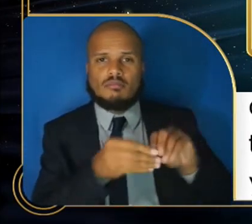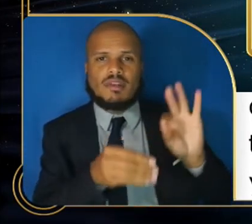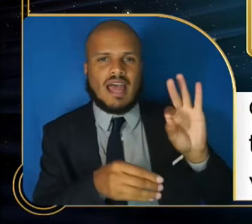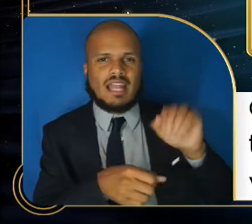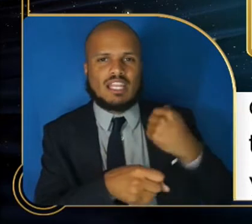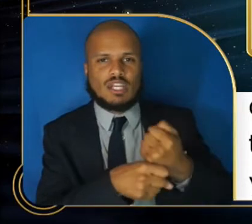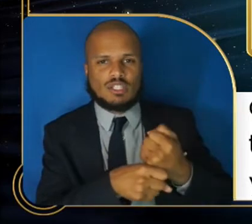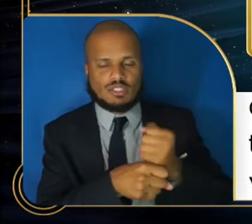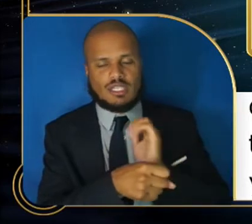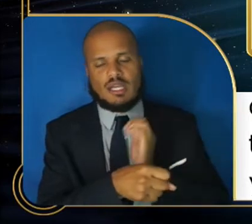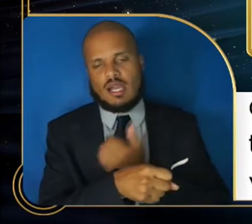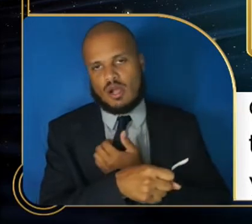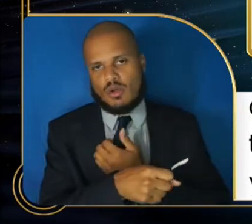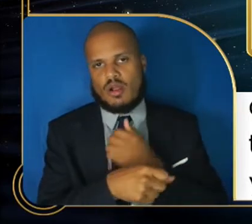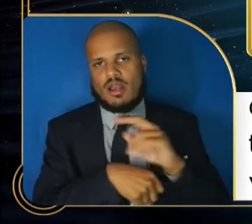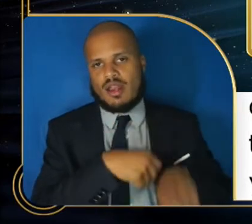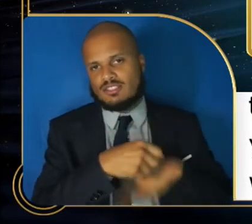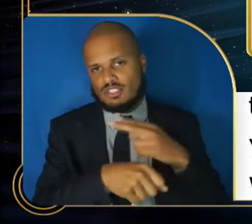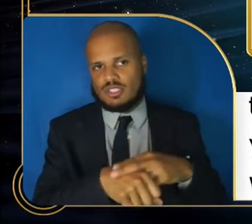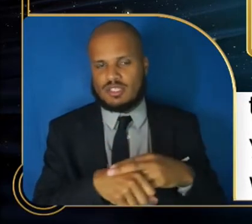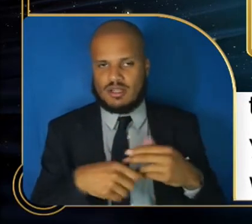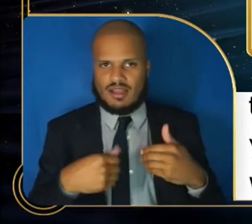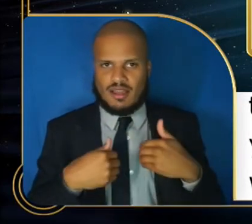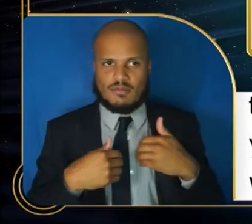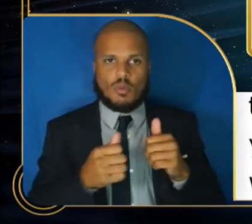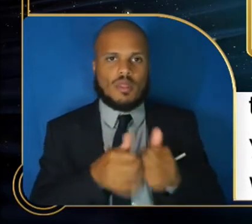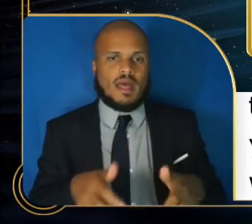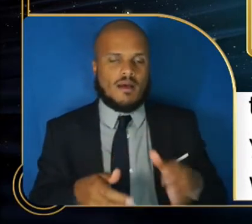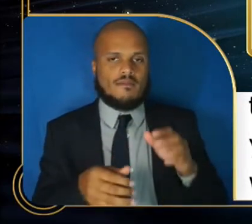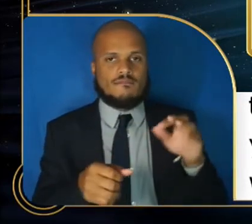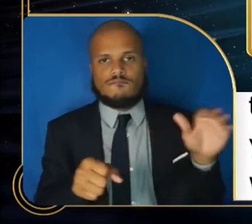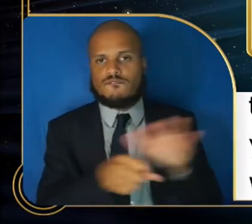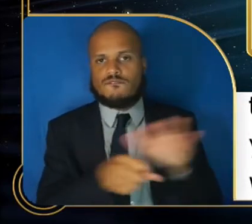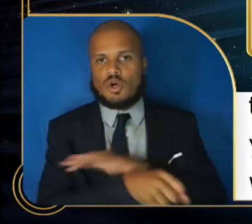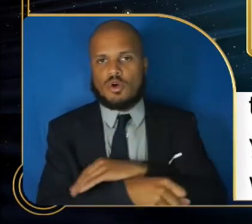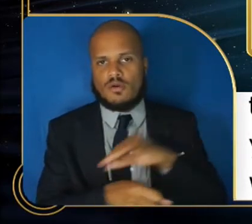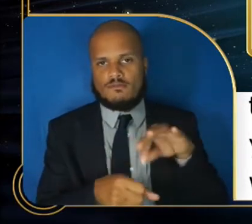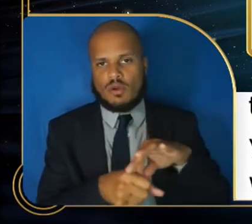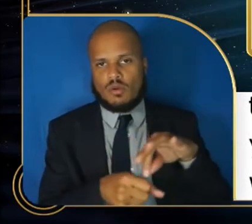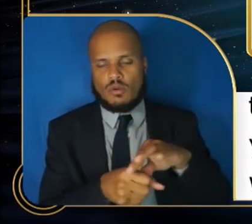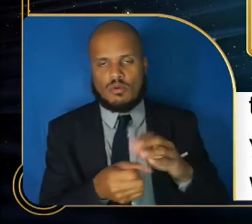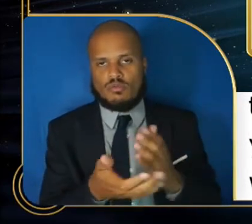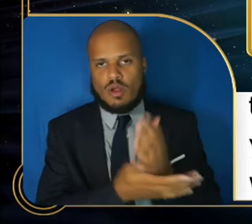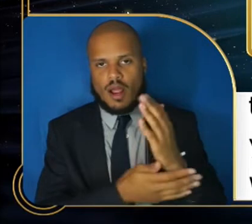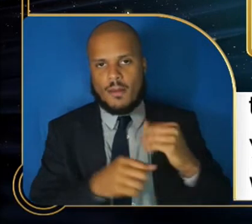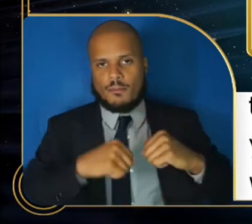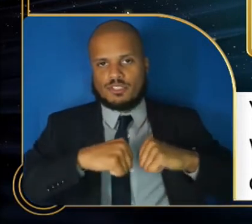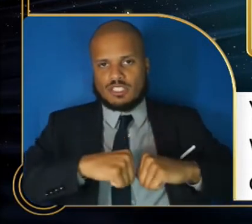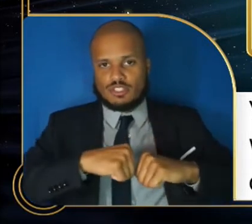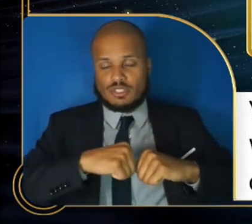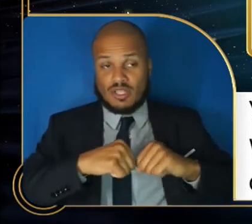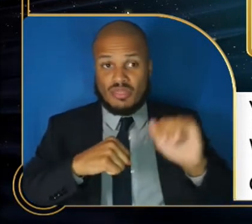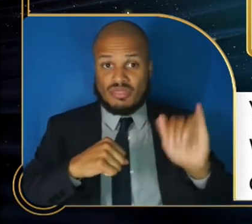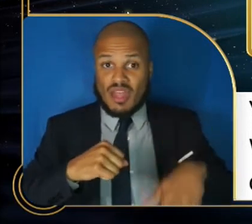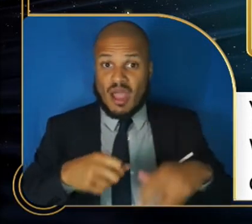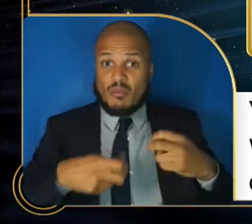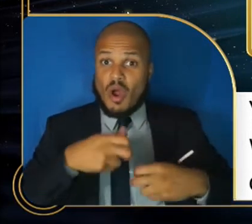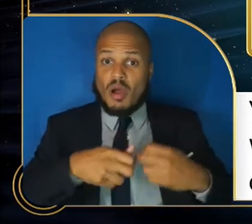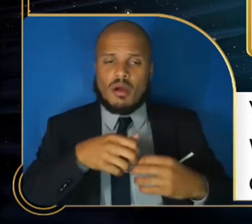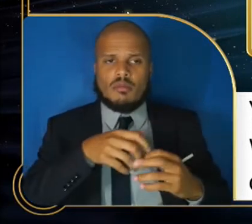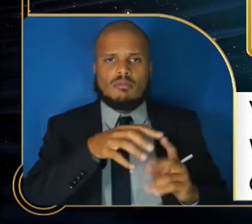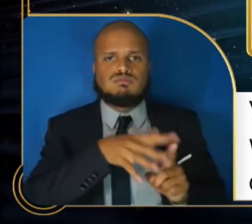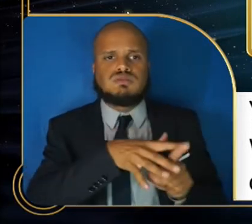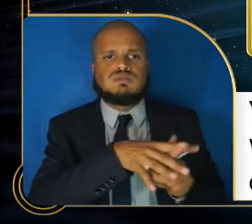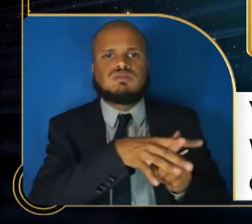endured without full voting rights protections. And the crisis has only accelerated since the 2020